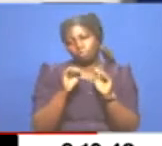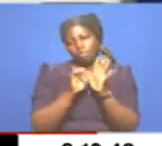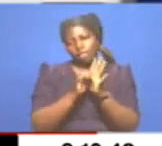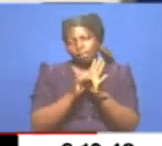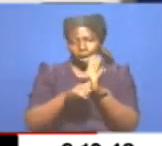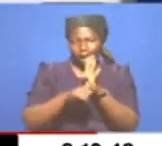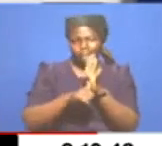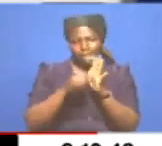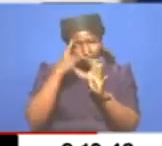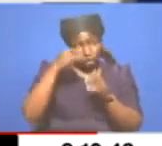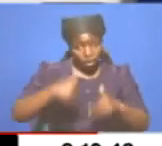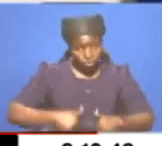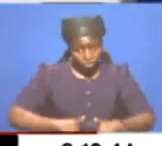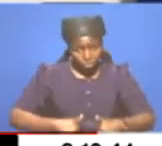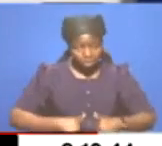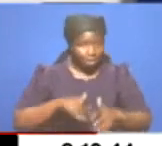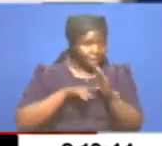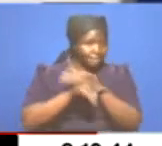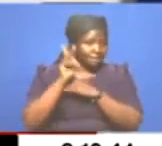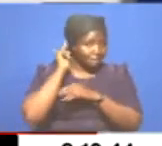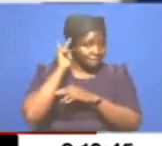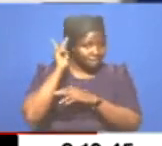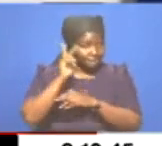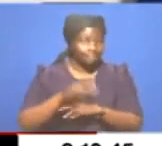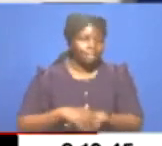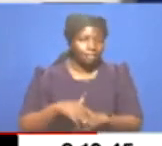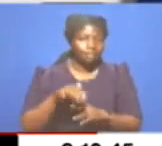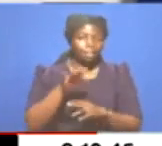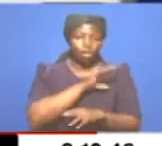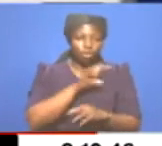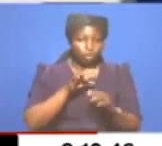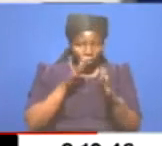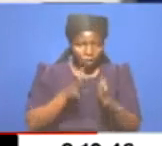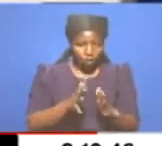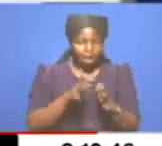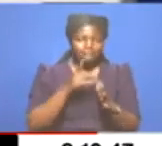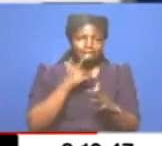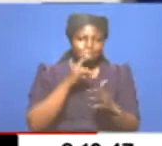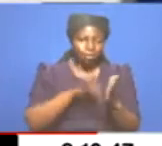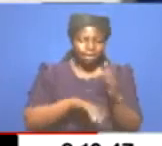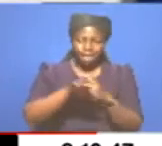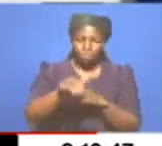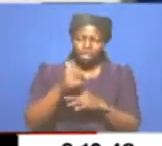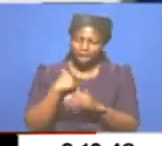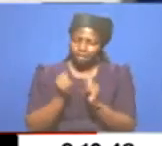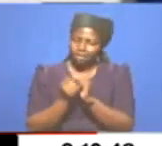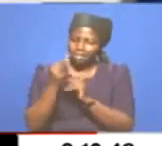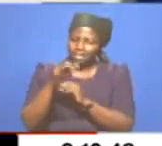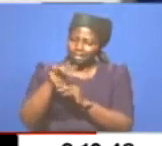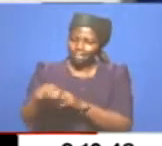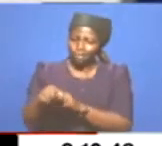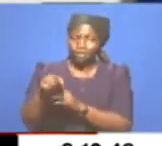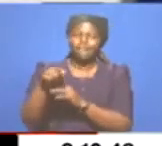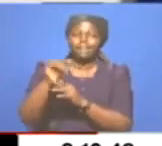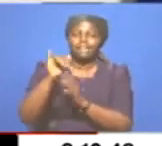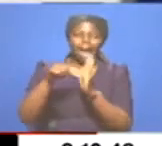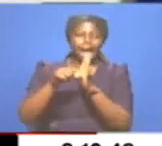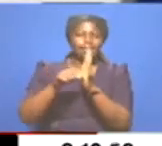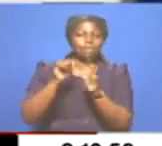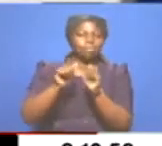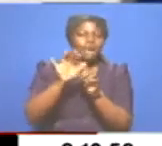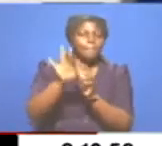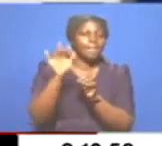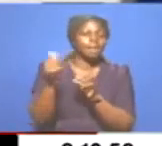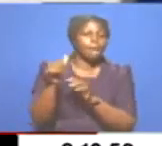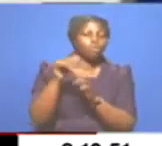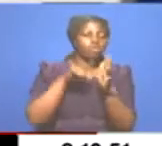Commissioner Justice Nyang'aya said the county has a total of 13,000 uncollected national ID cards lying at various chiefs